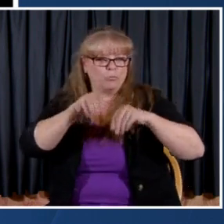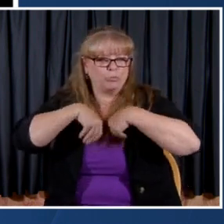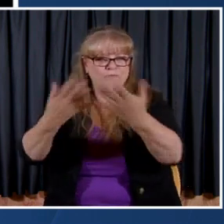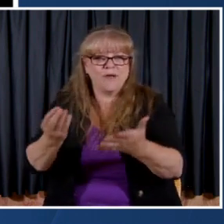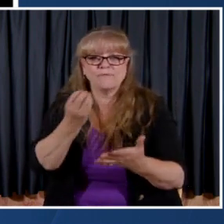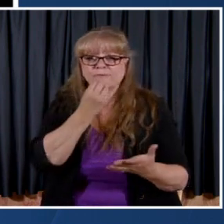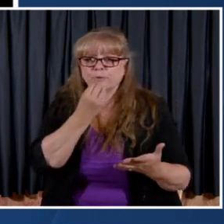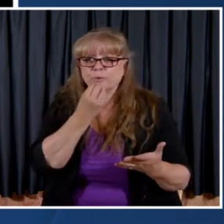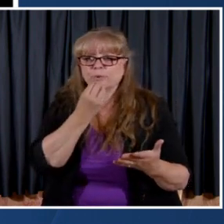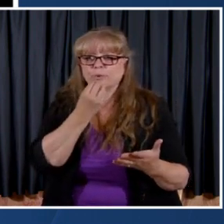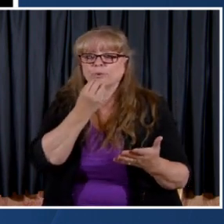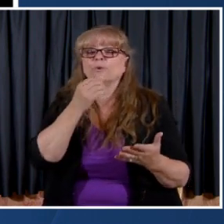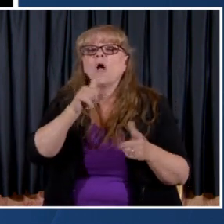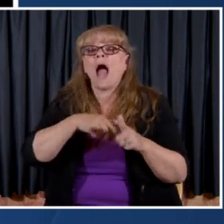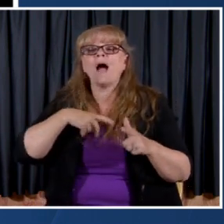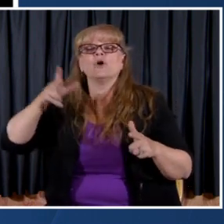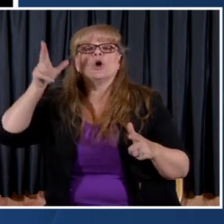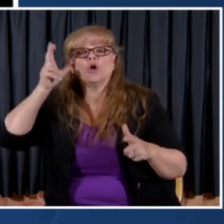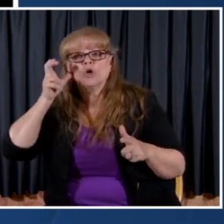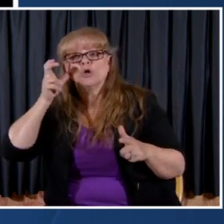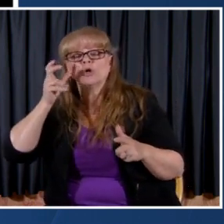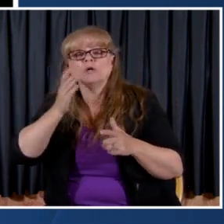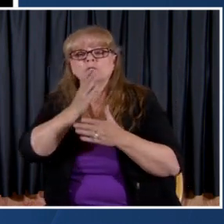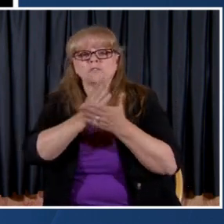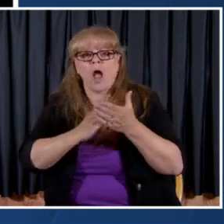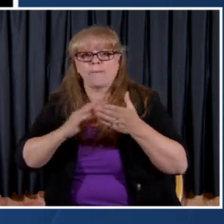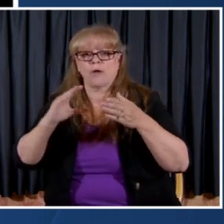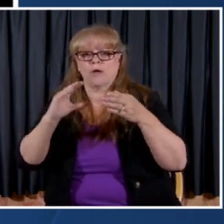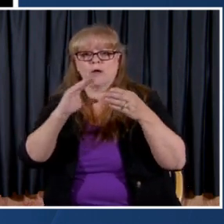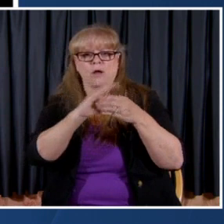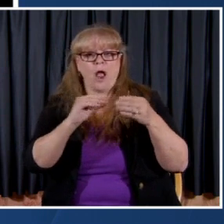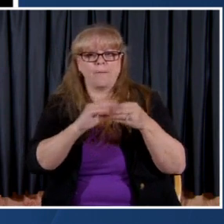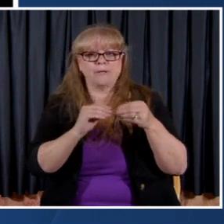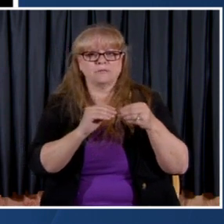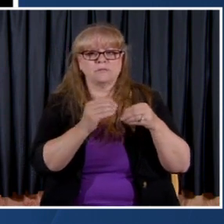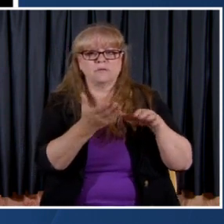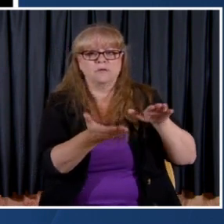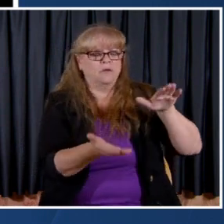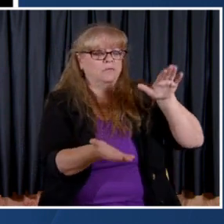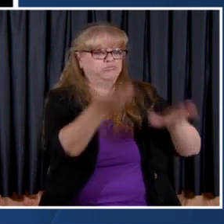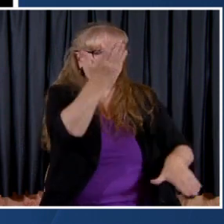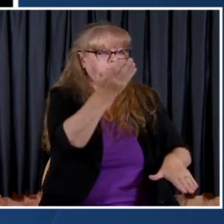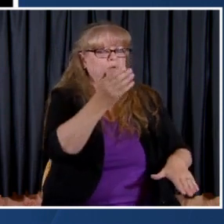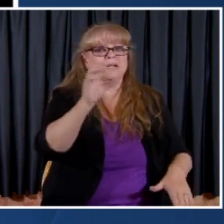temporarily to allow people to have more options to purchase healthy food.